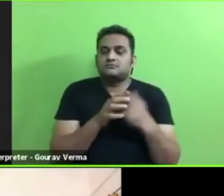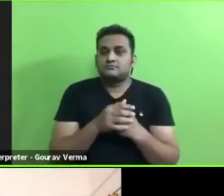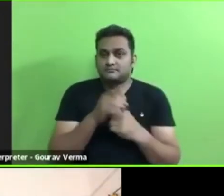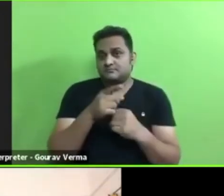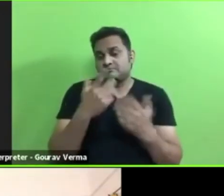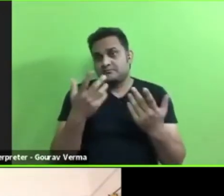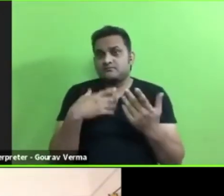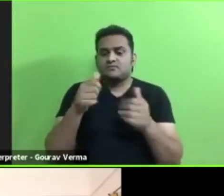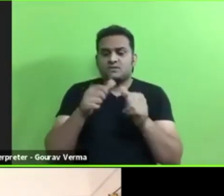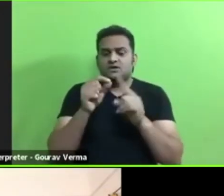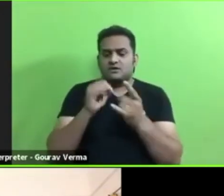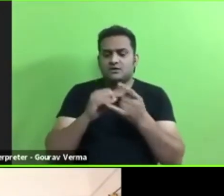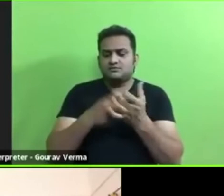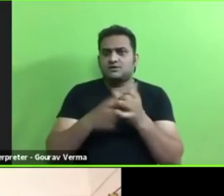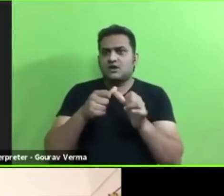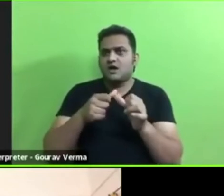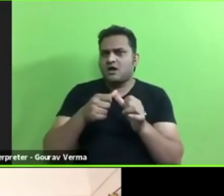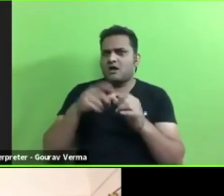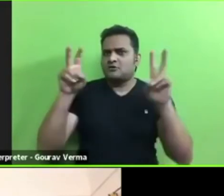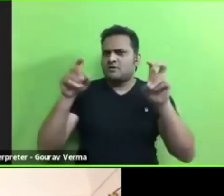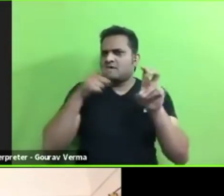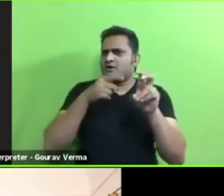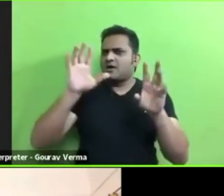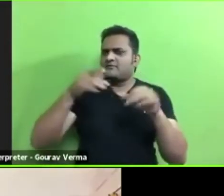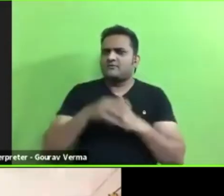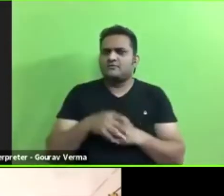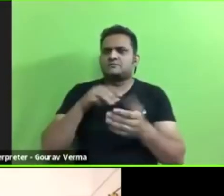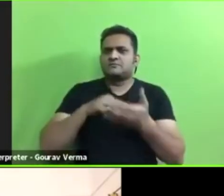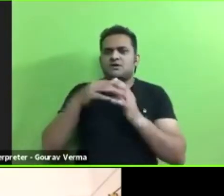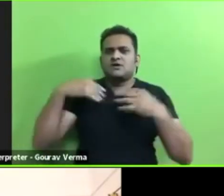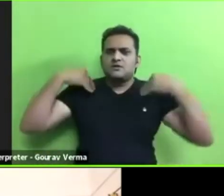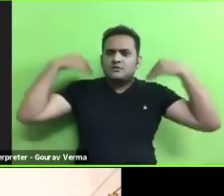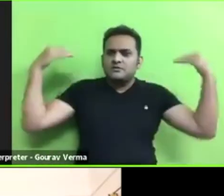of Apsara in the heaven, where